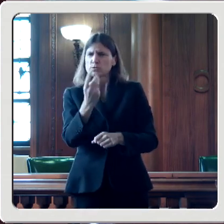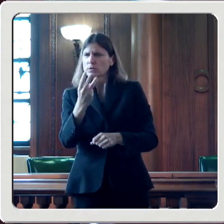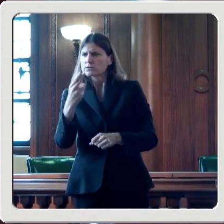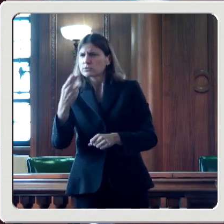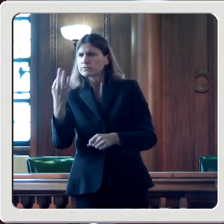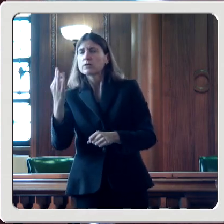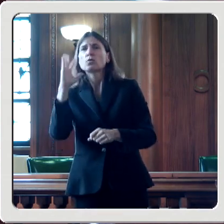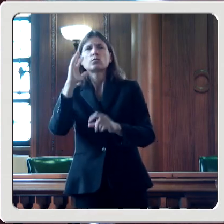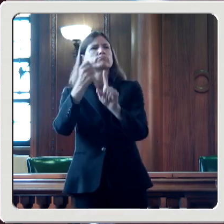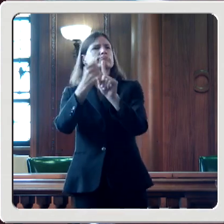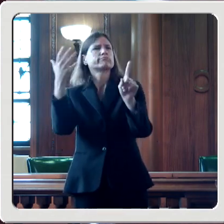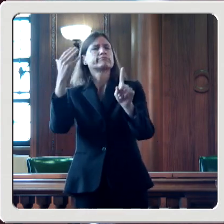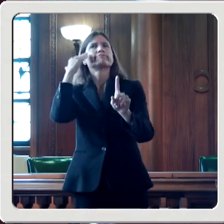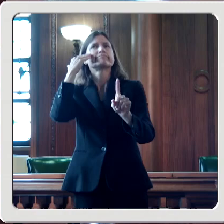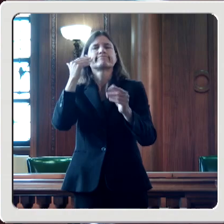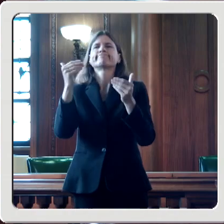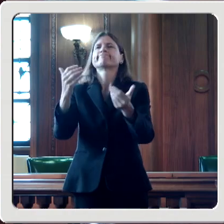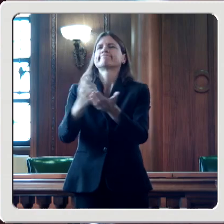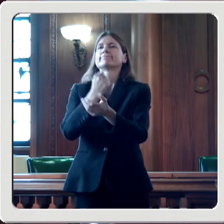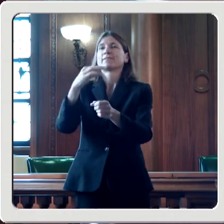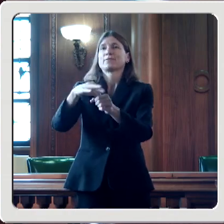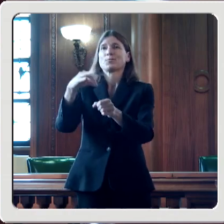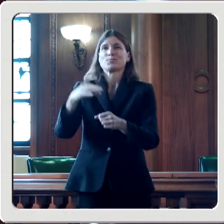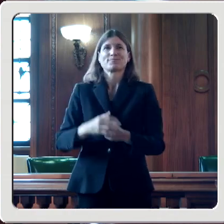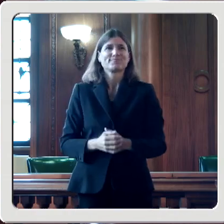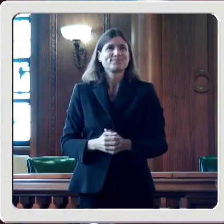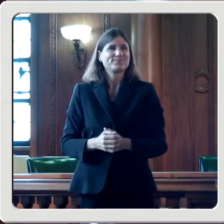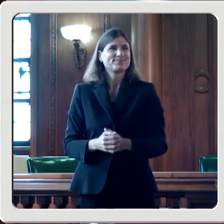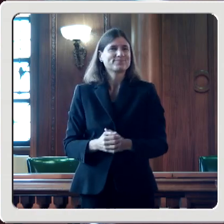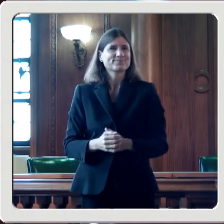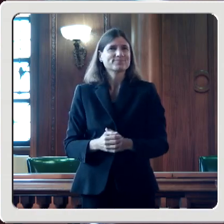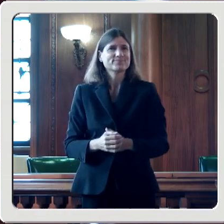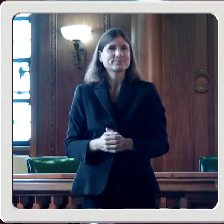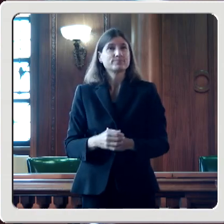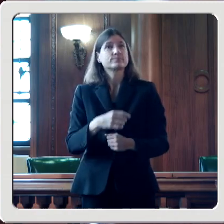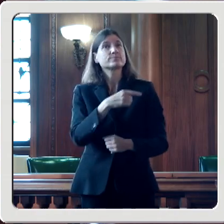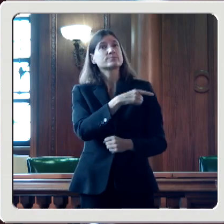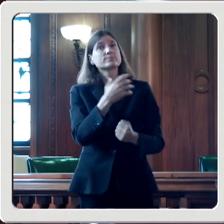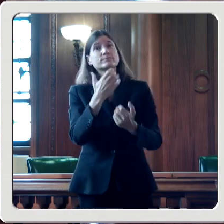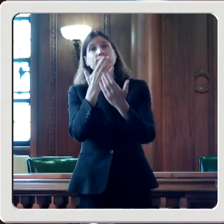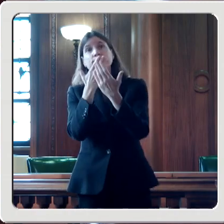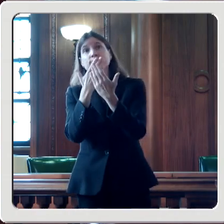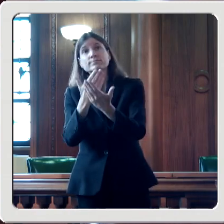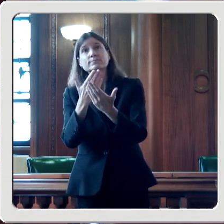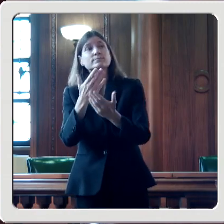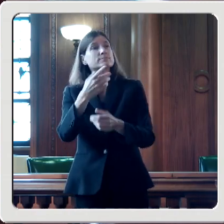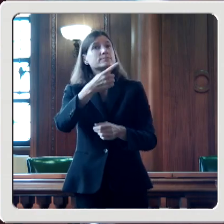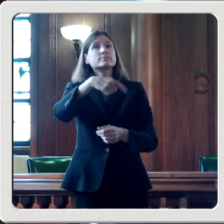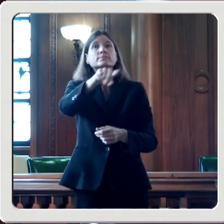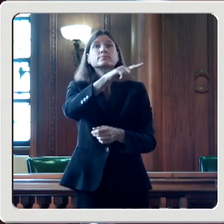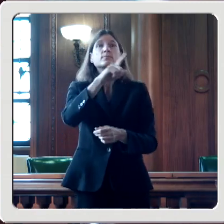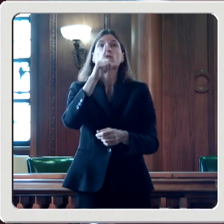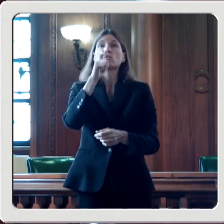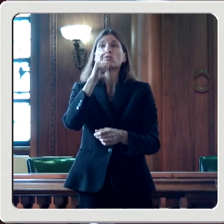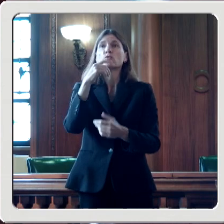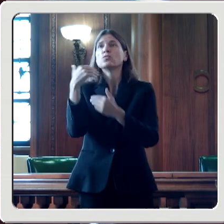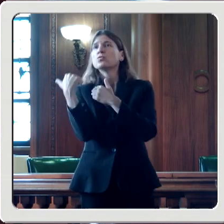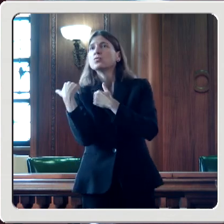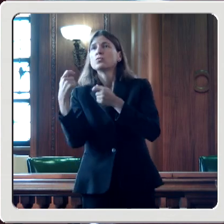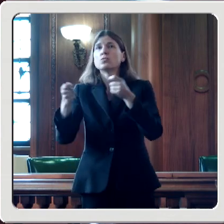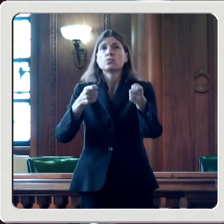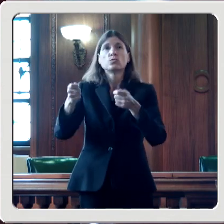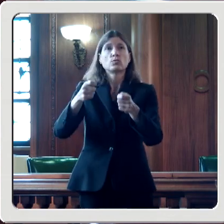11 to 6 p.m. And again, I want to thank my election commissioner, Gladys Oyola, and her team. They've been doing yeoman work on it, and I